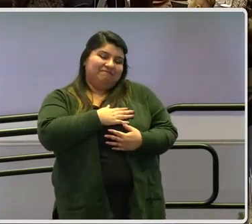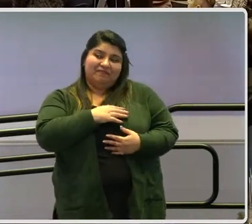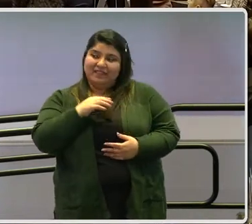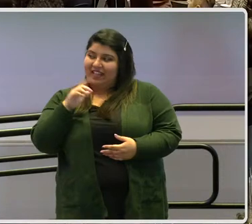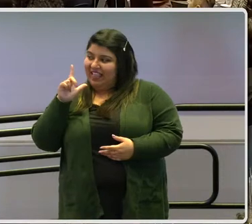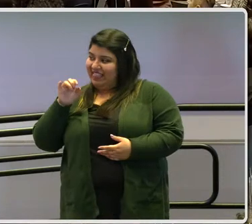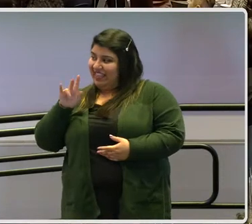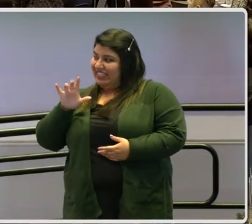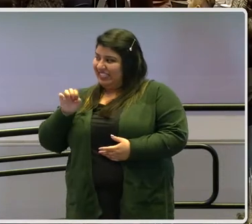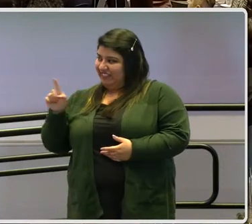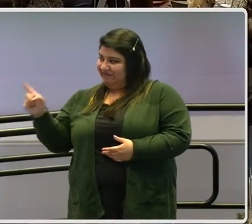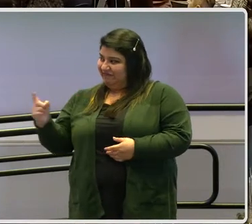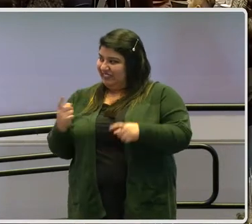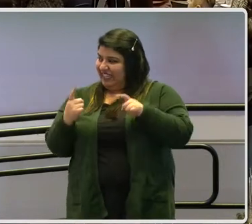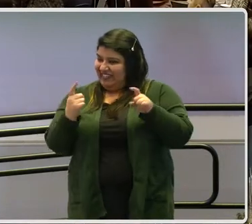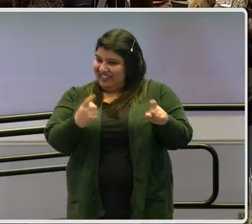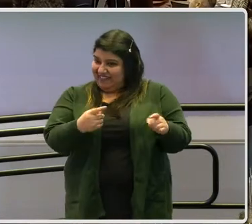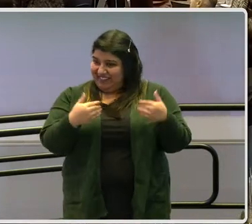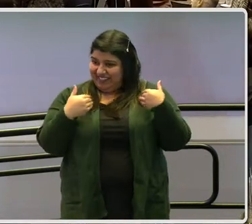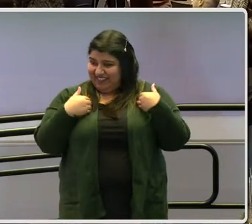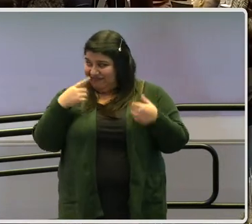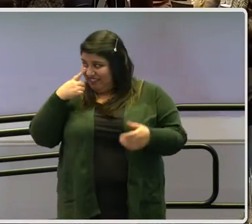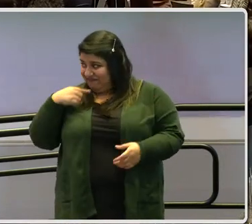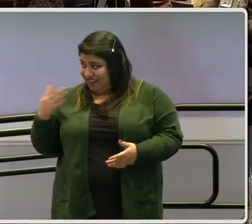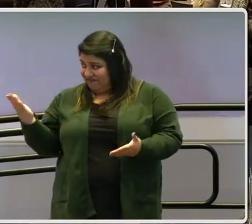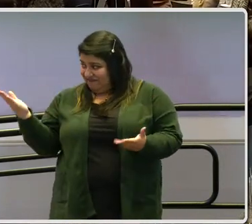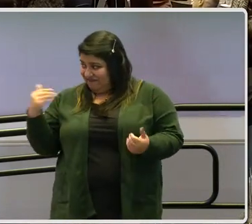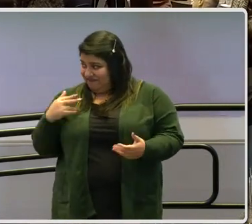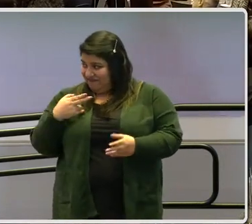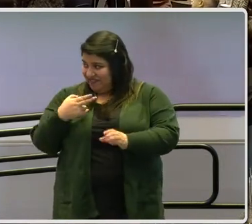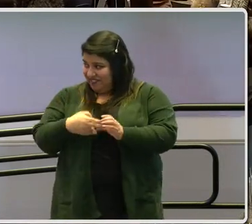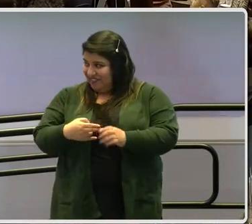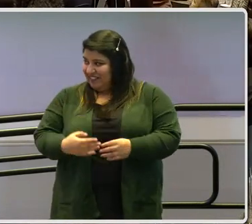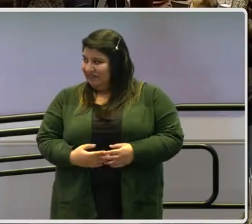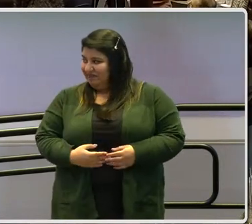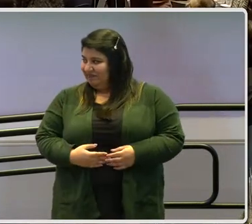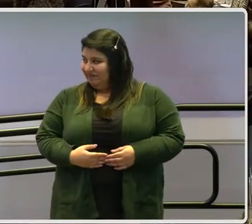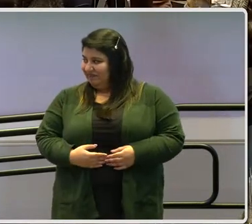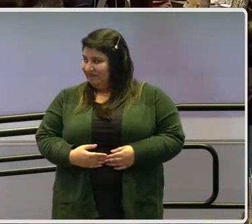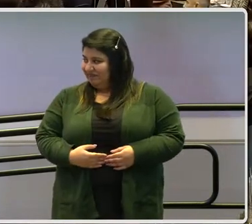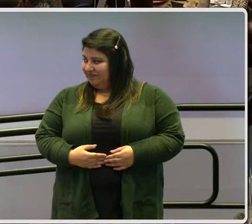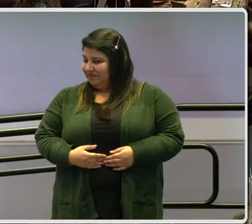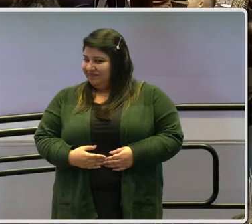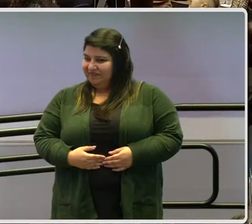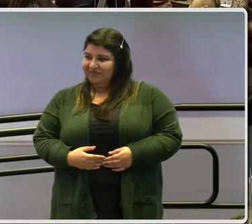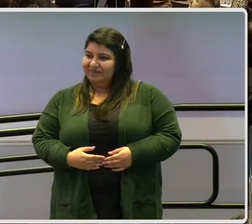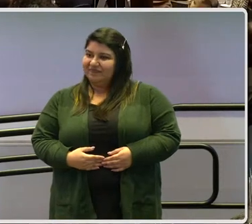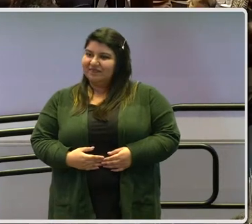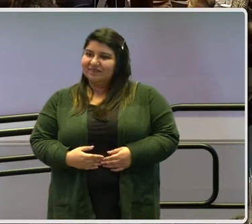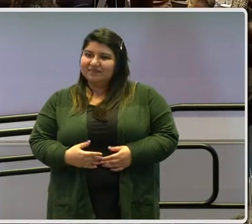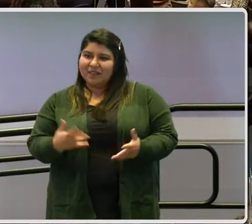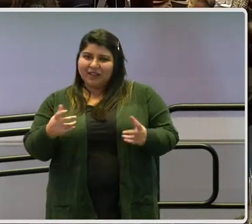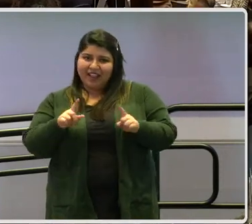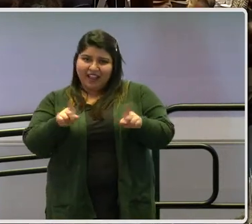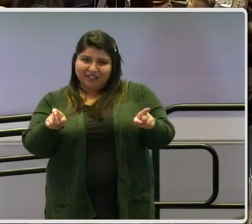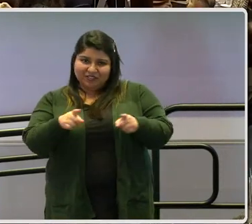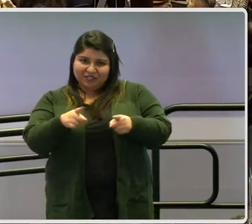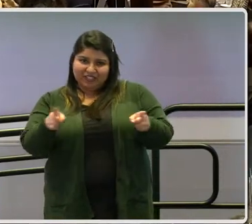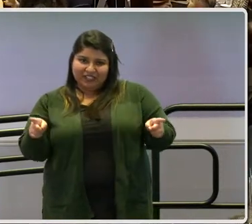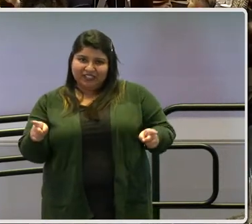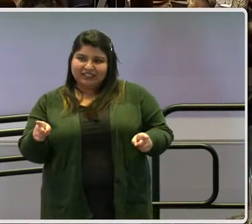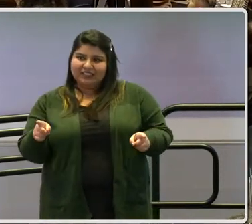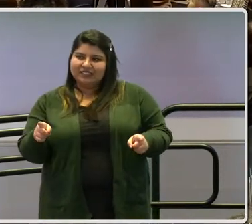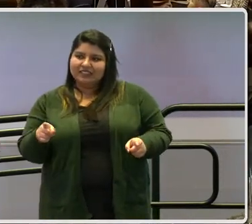Leslie is going to be presenting you with a gift. Leslie, if you could please join us. And I want to just ask everyone here today just to